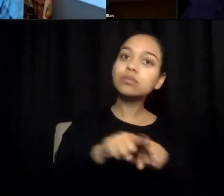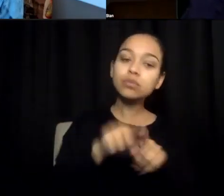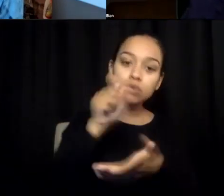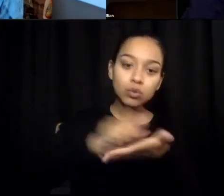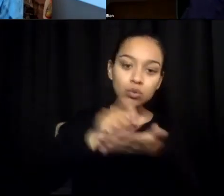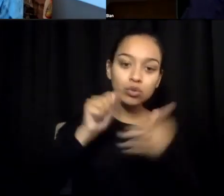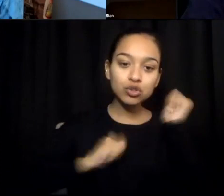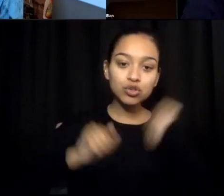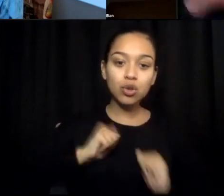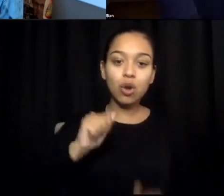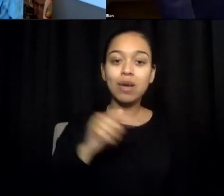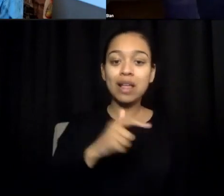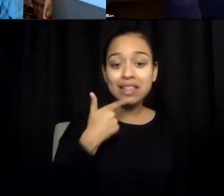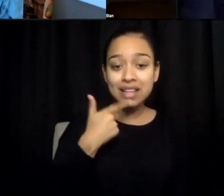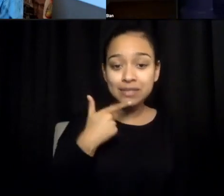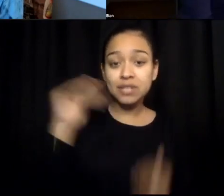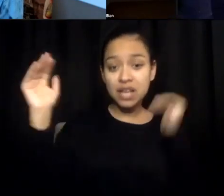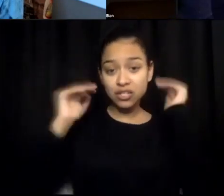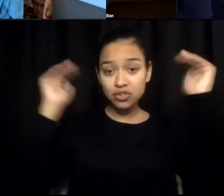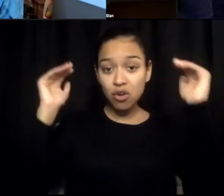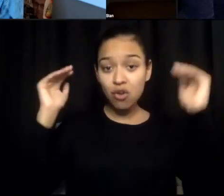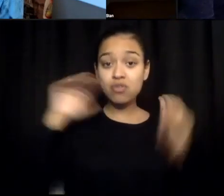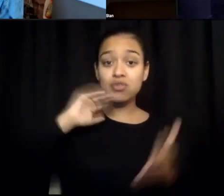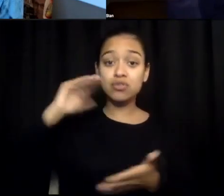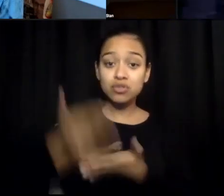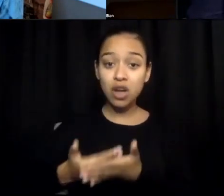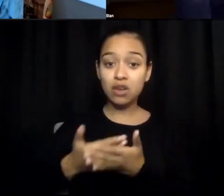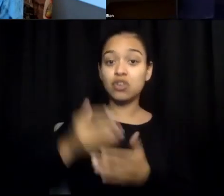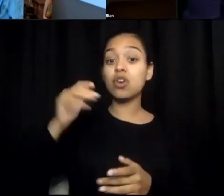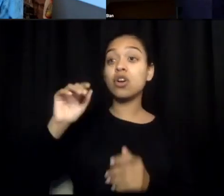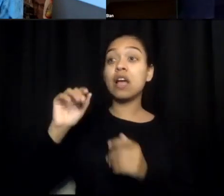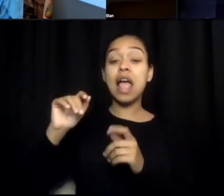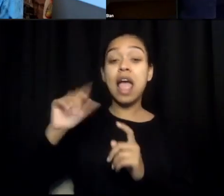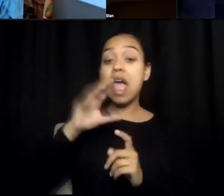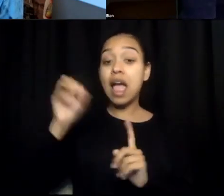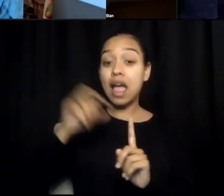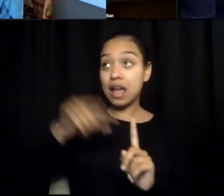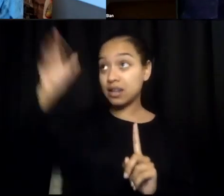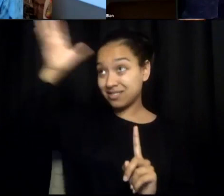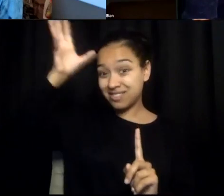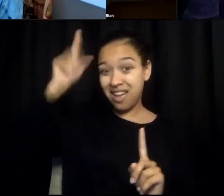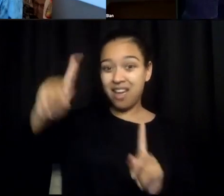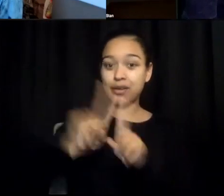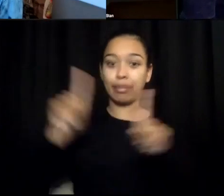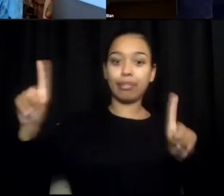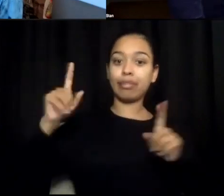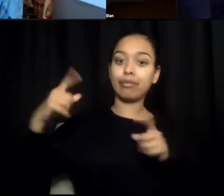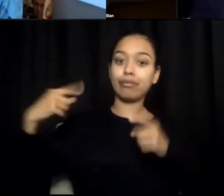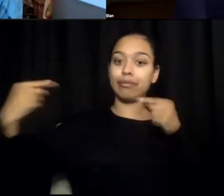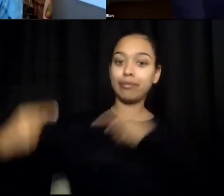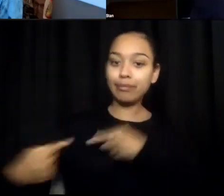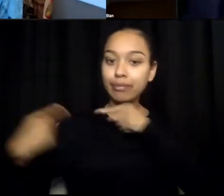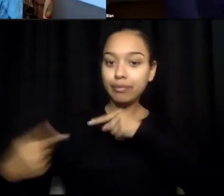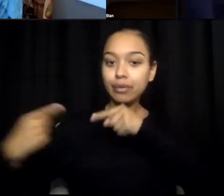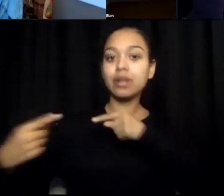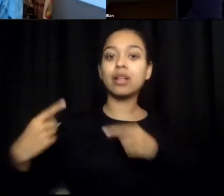her father. They were estranged. They both messed around on their partners. So they were both kind of dogs. Right. And we thought there was